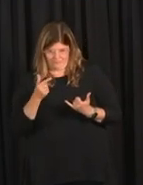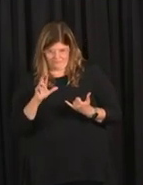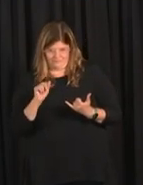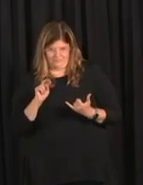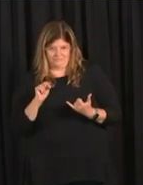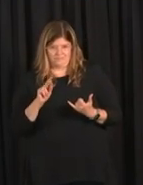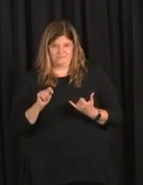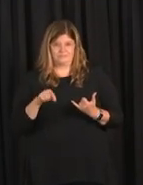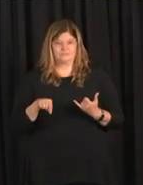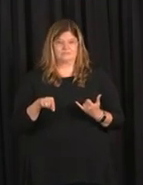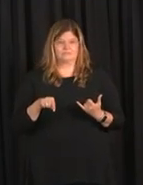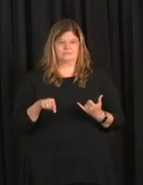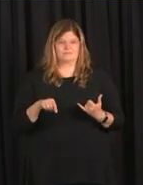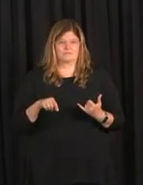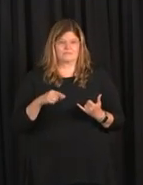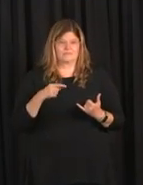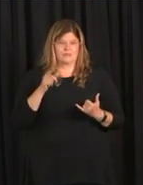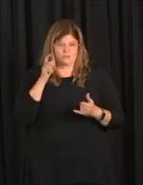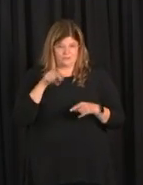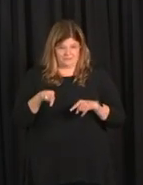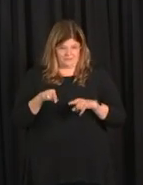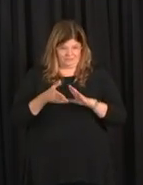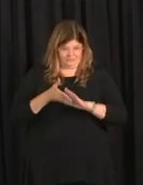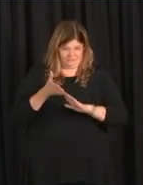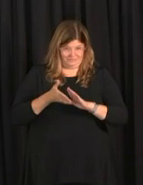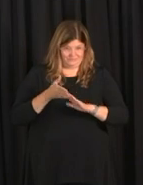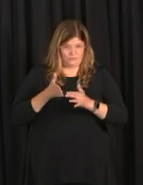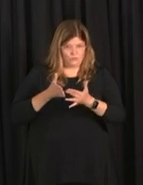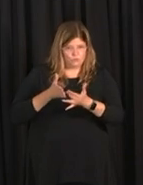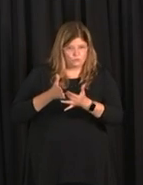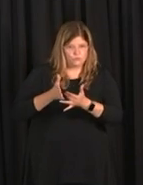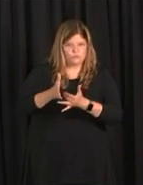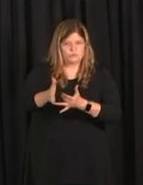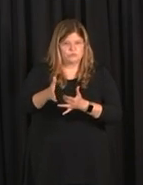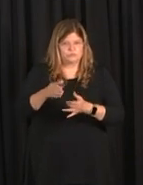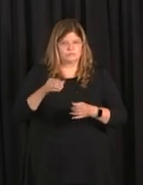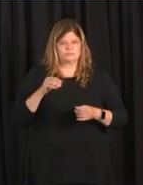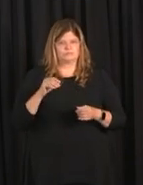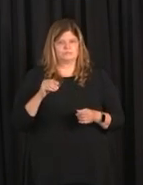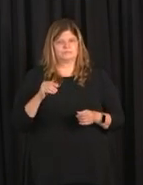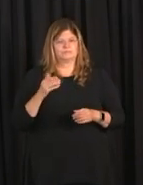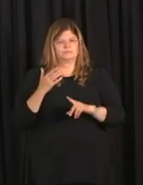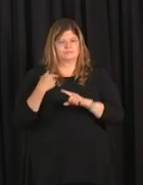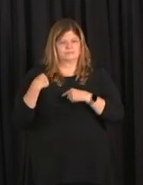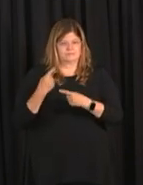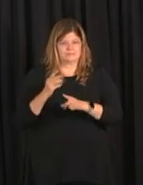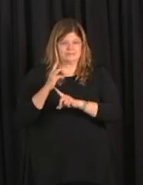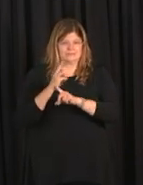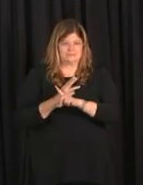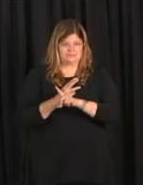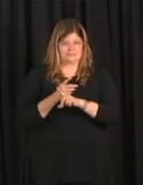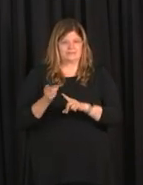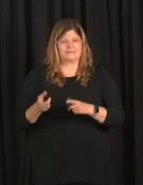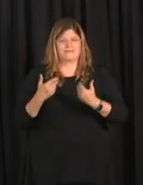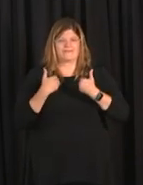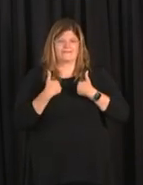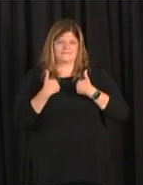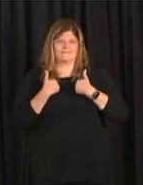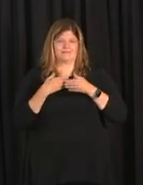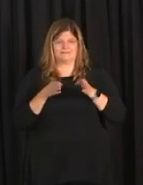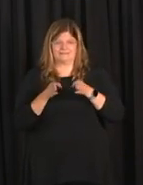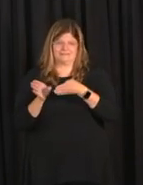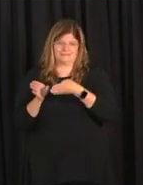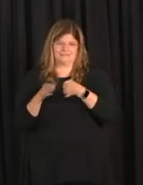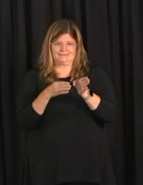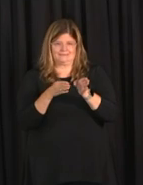idea is that we've heard from operators that throughout the pandemic, so over the last 6 months, they've had to make 2 or 3 different